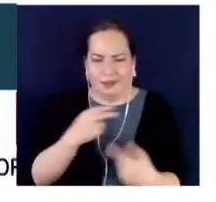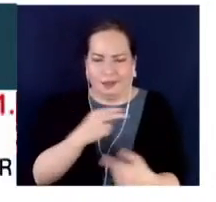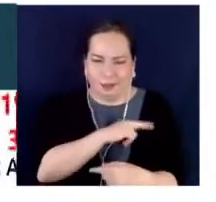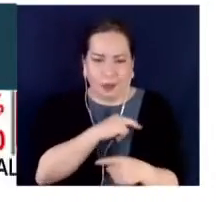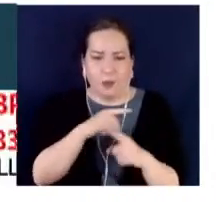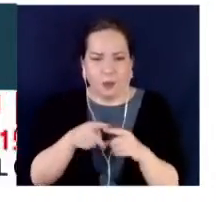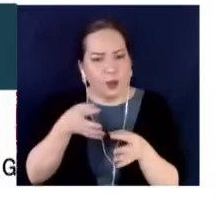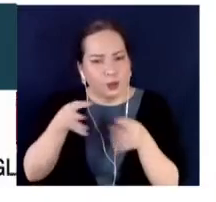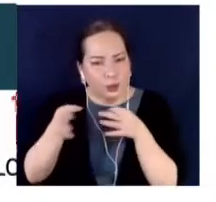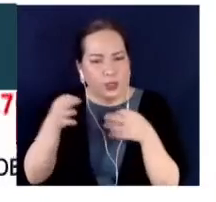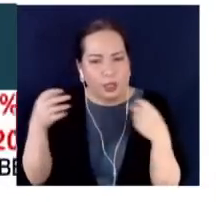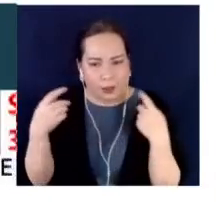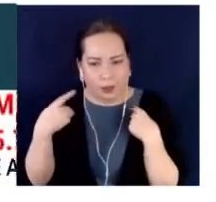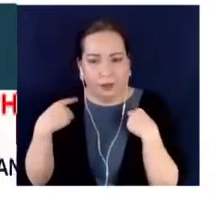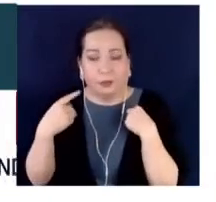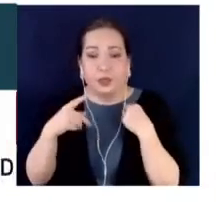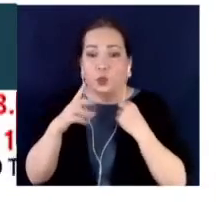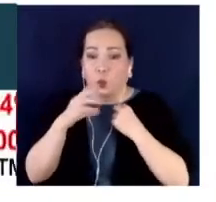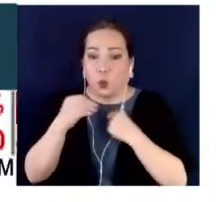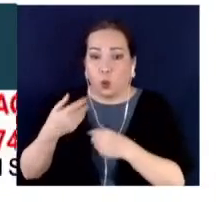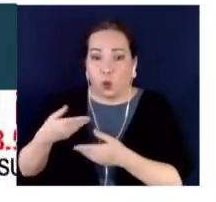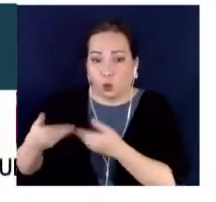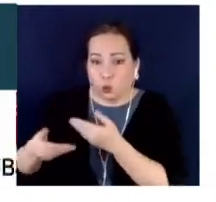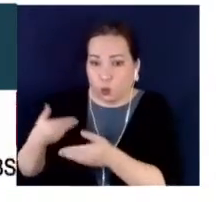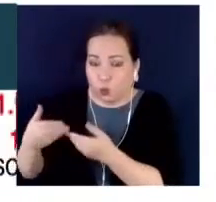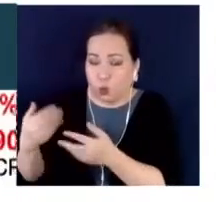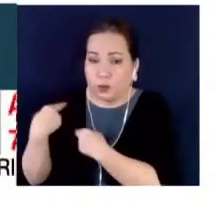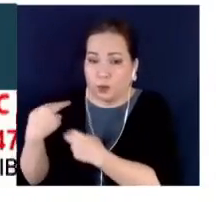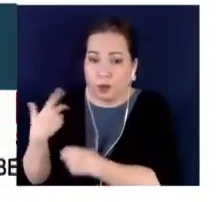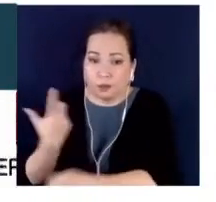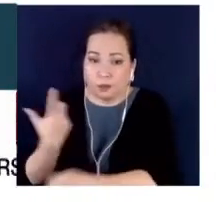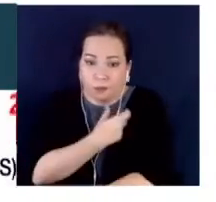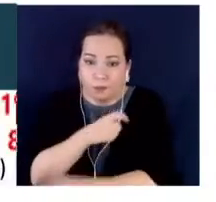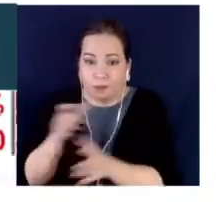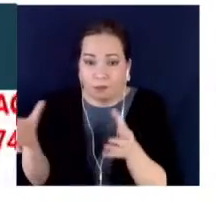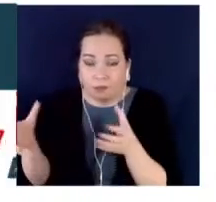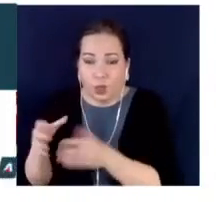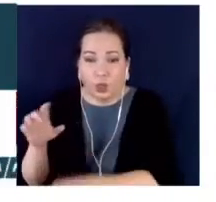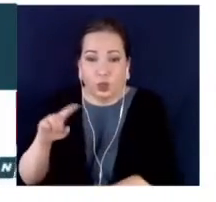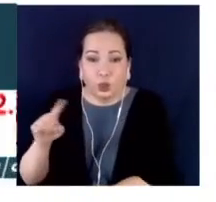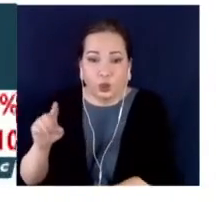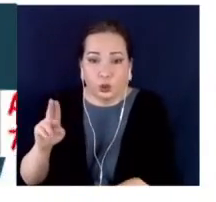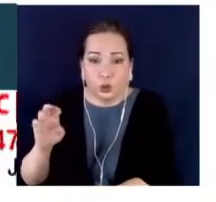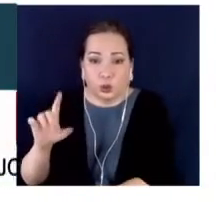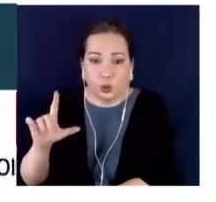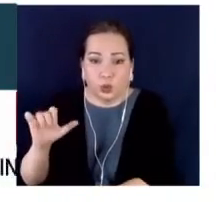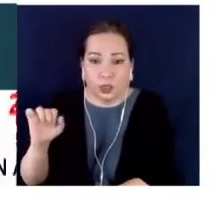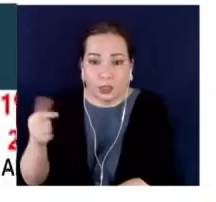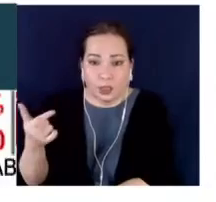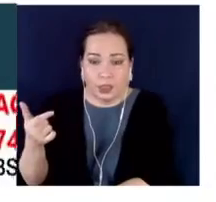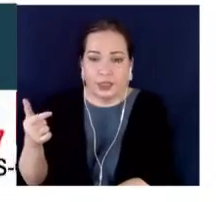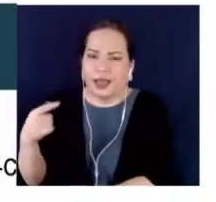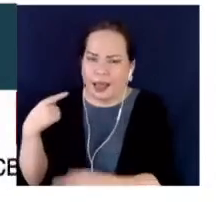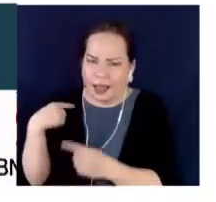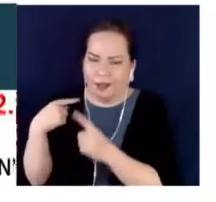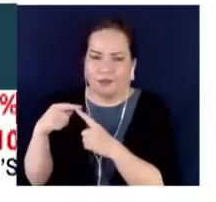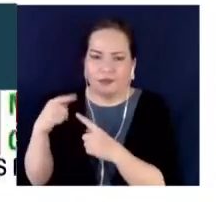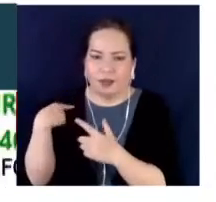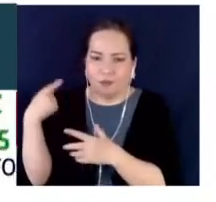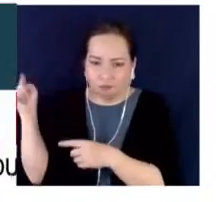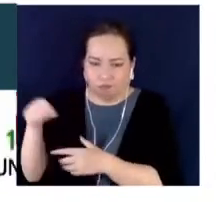vaccinate them. And the implementers like Zwelling and so many others out there who will be vaccinating, you'll have the ambulance, you'll have